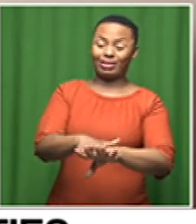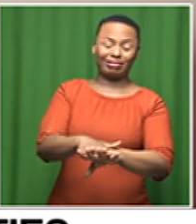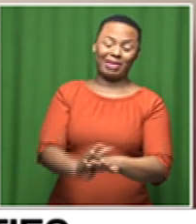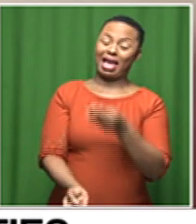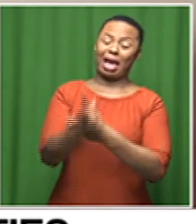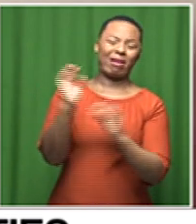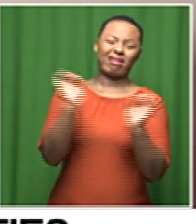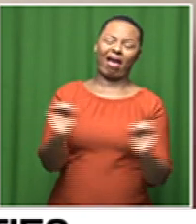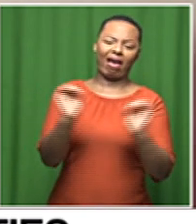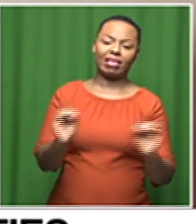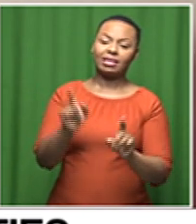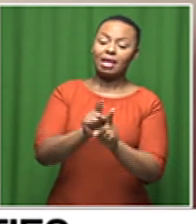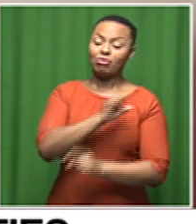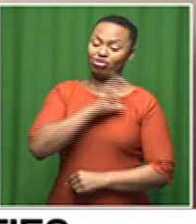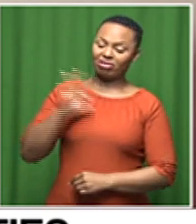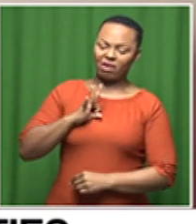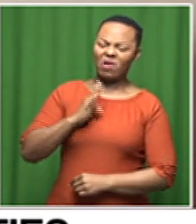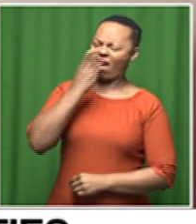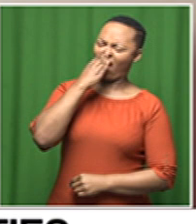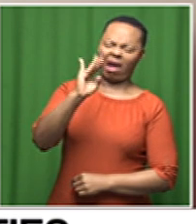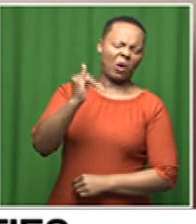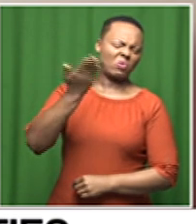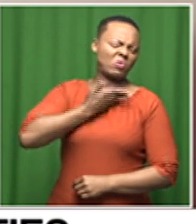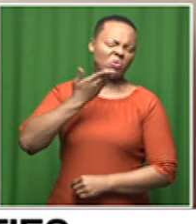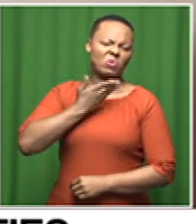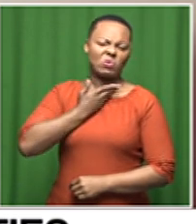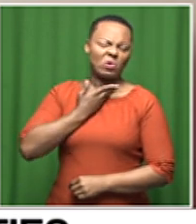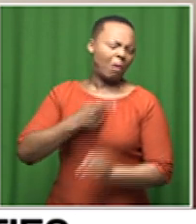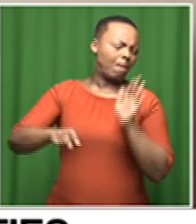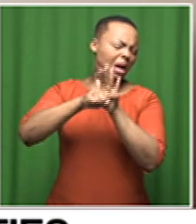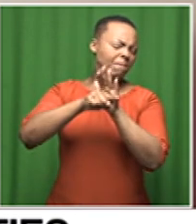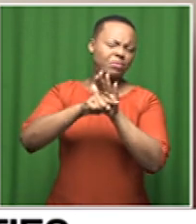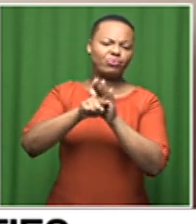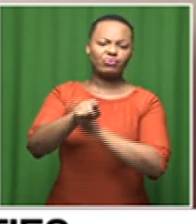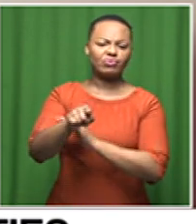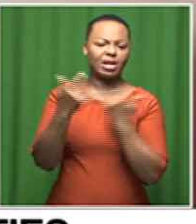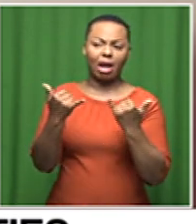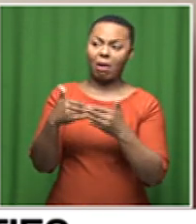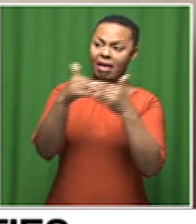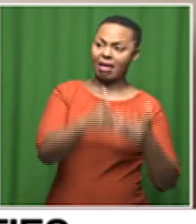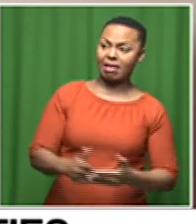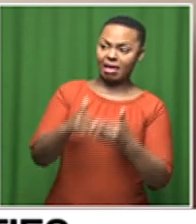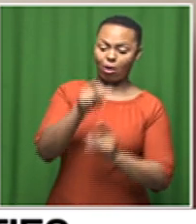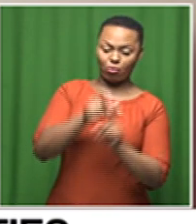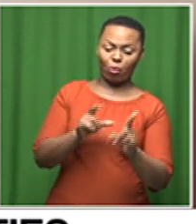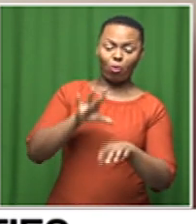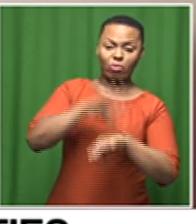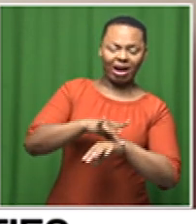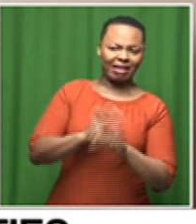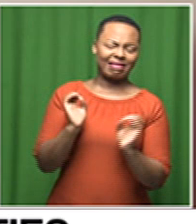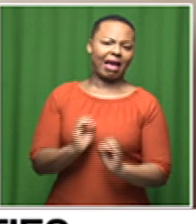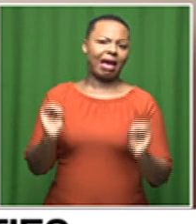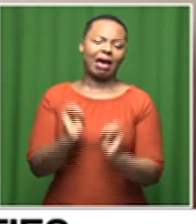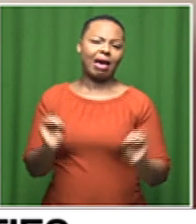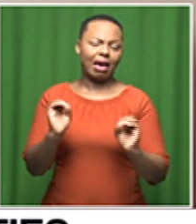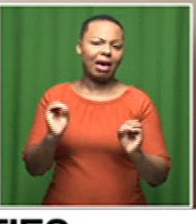and the people who are providing services are not up to a standard of giving us the better services that we are supposed